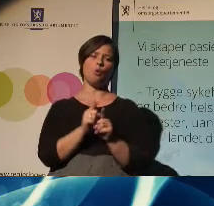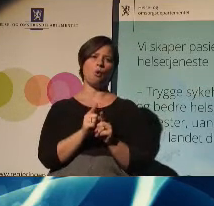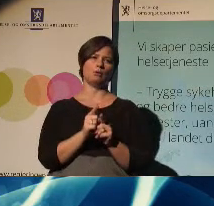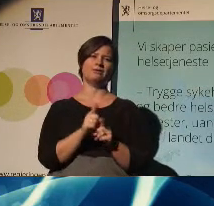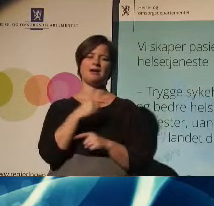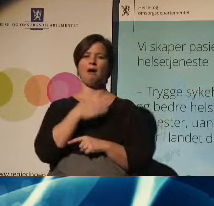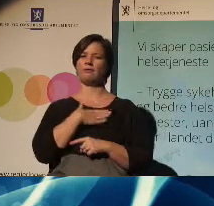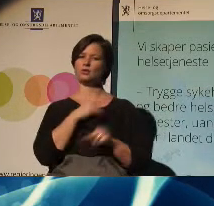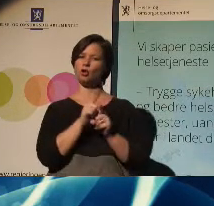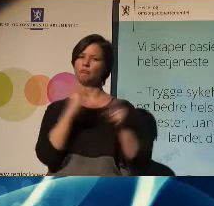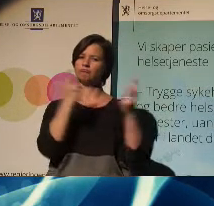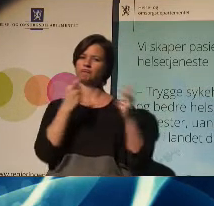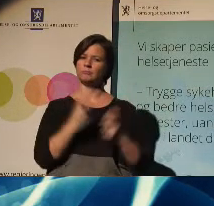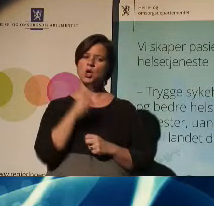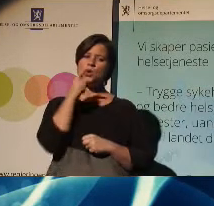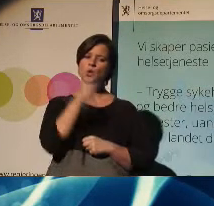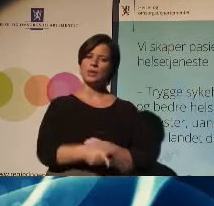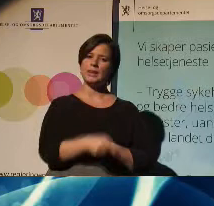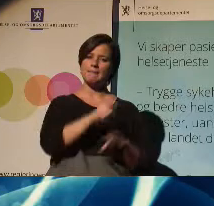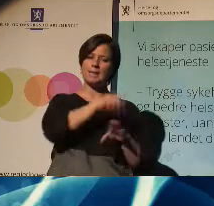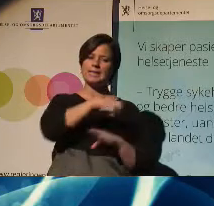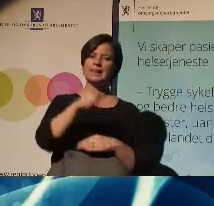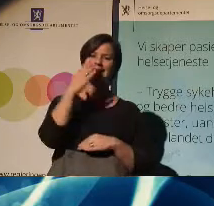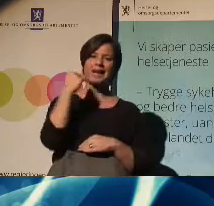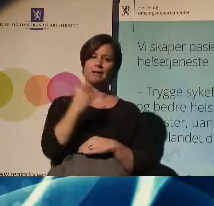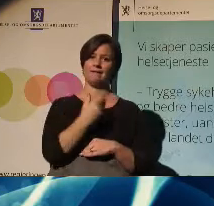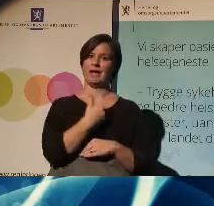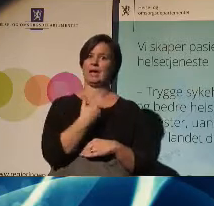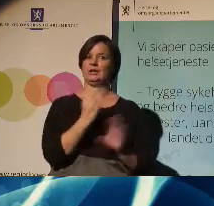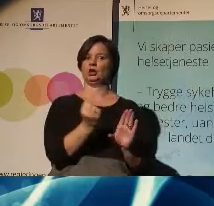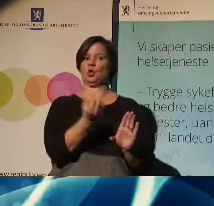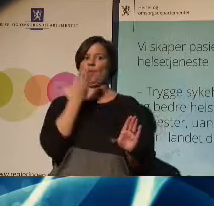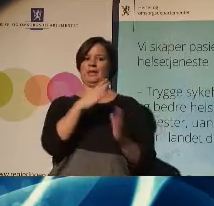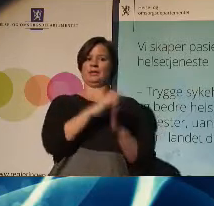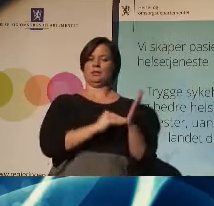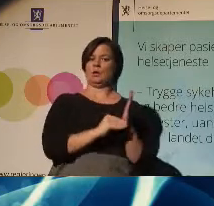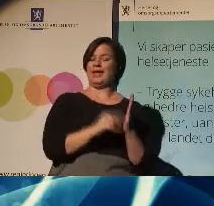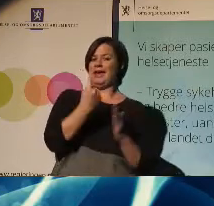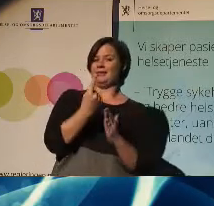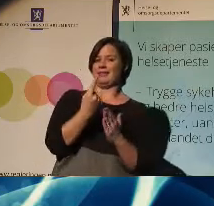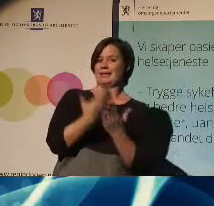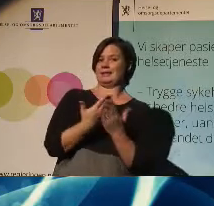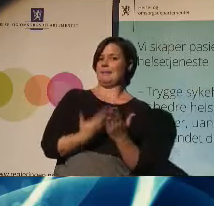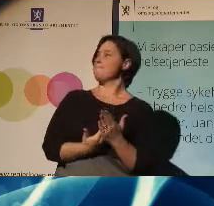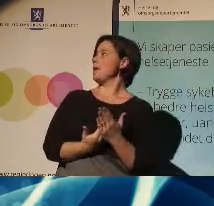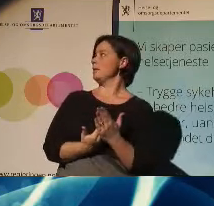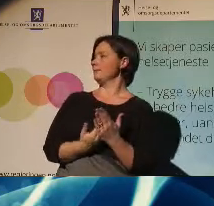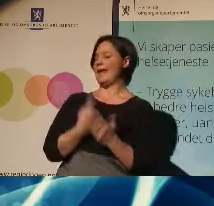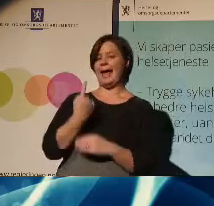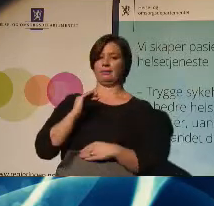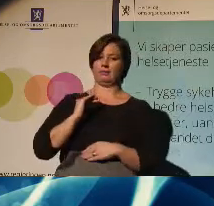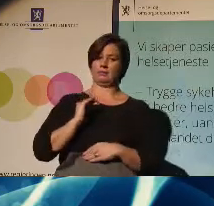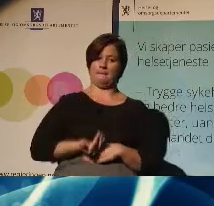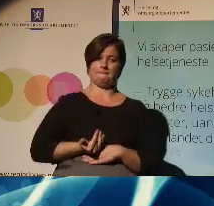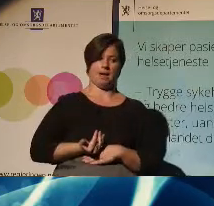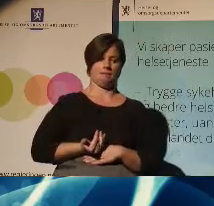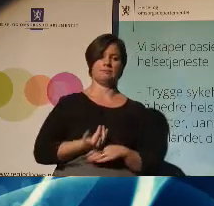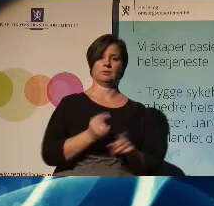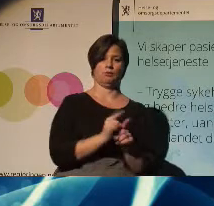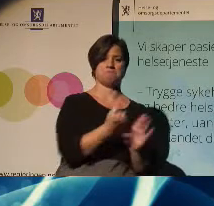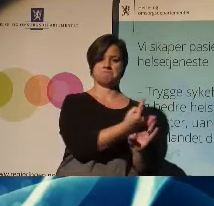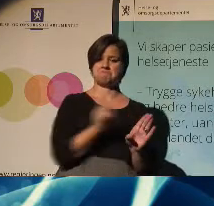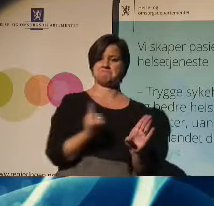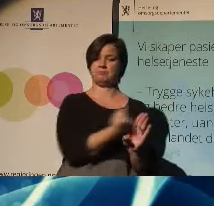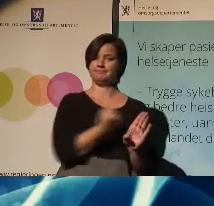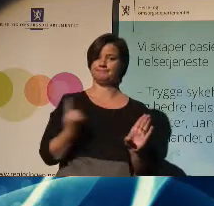Netherlands, we had some very stunning results. But I just give you one example of a lady who had been in our hospital for almost 10